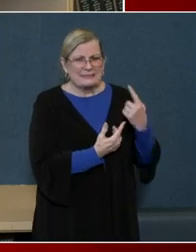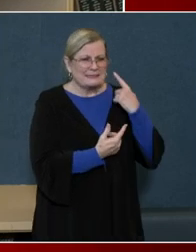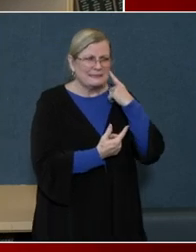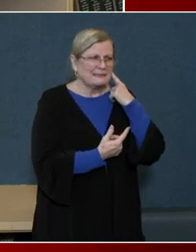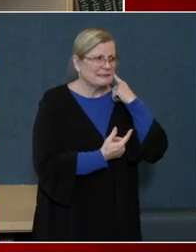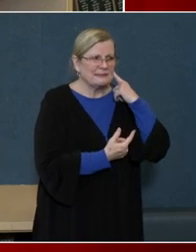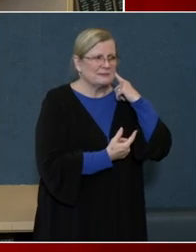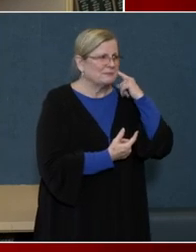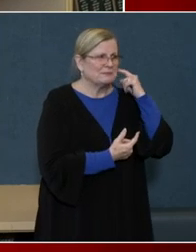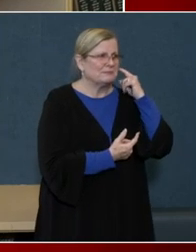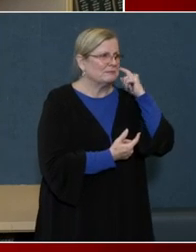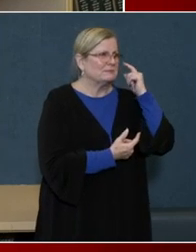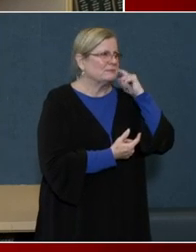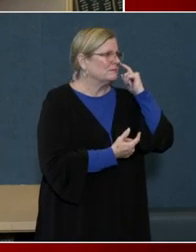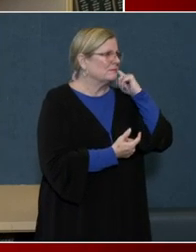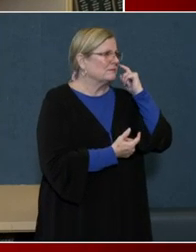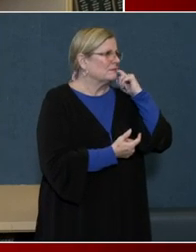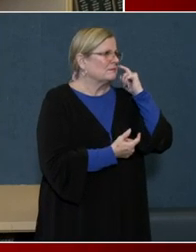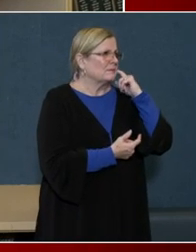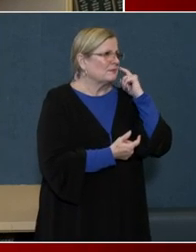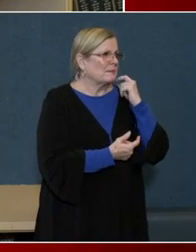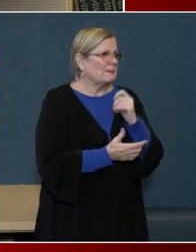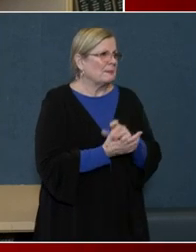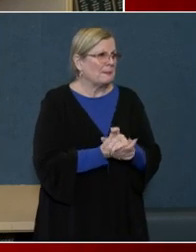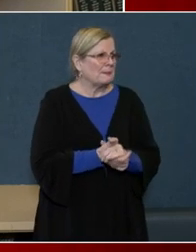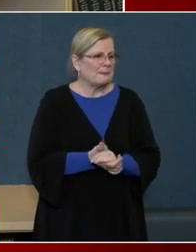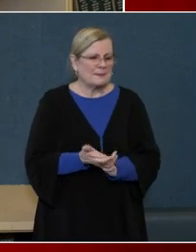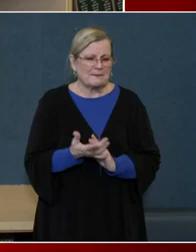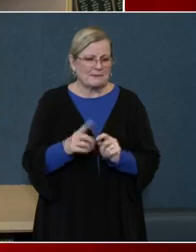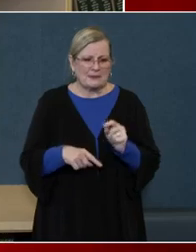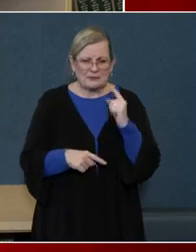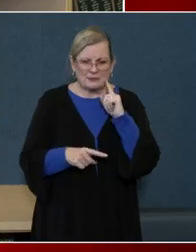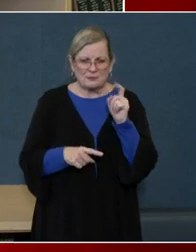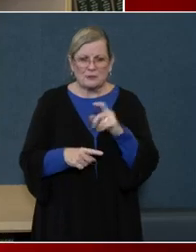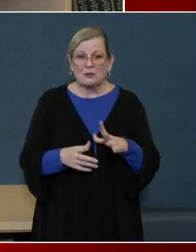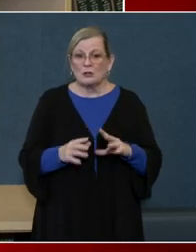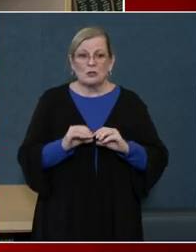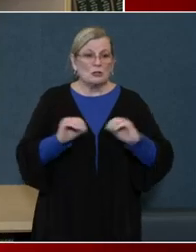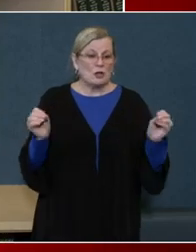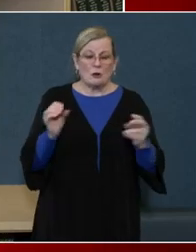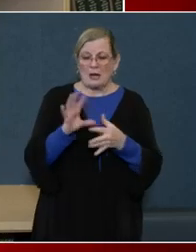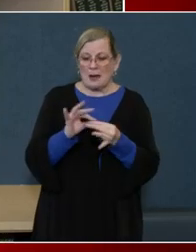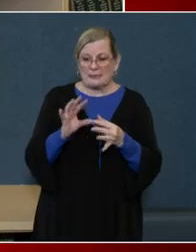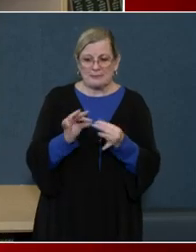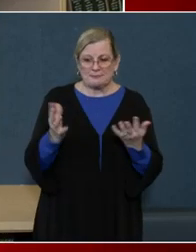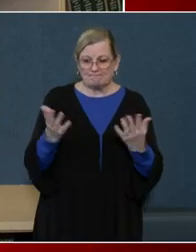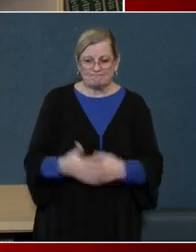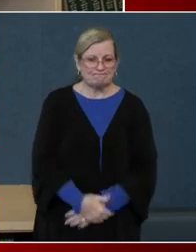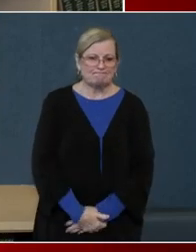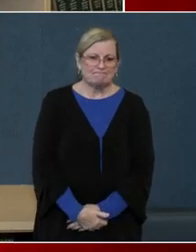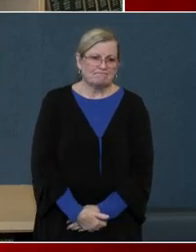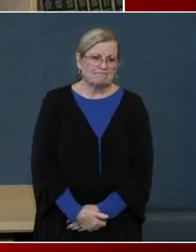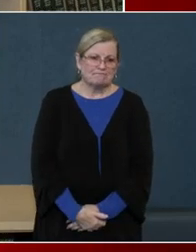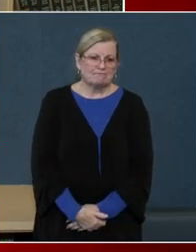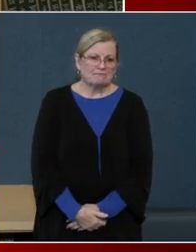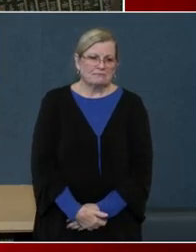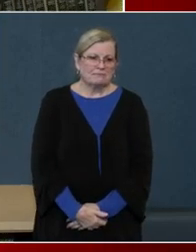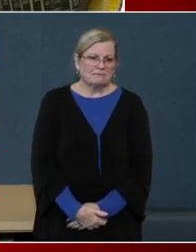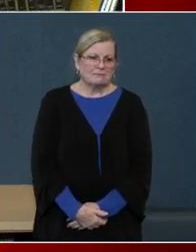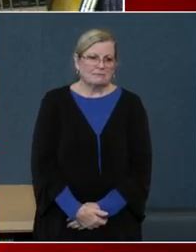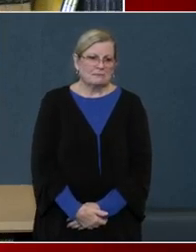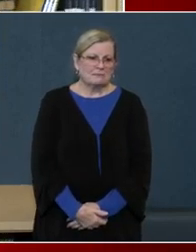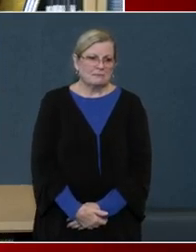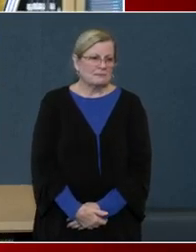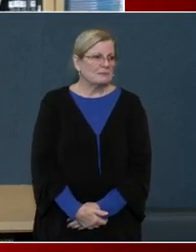Is there another question that could be asked? I don't have any comments for that. I don't think that we